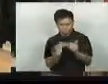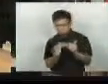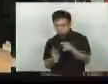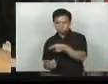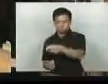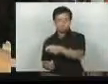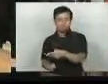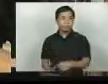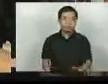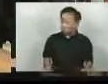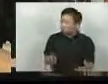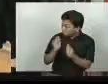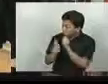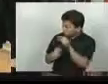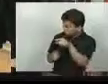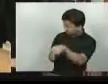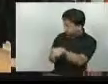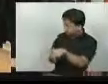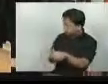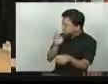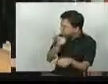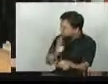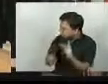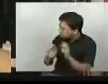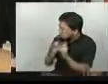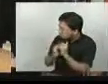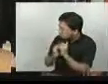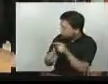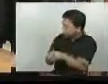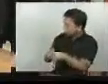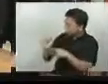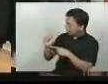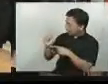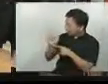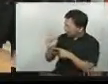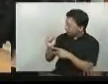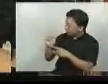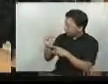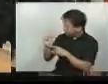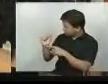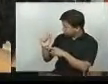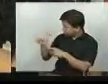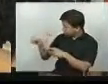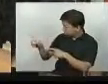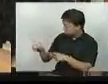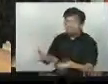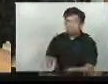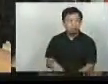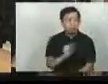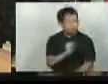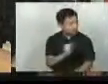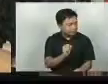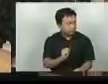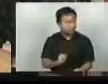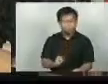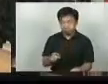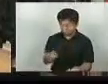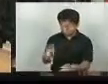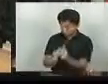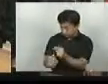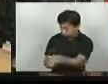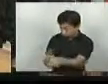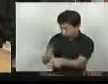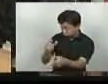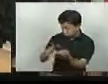call them, the indigenous peoples. Yes. So they are already computer literate because of mind your own business.